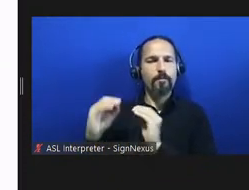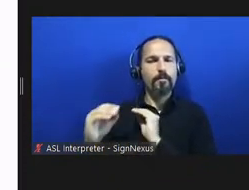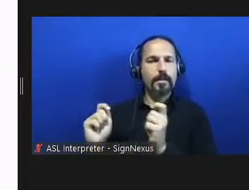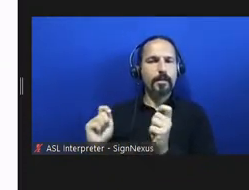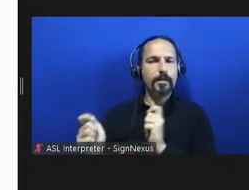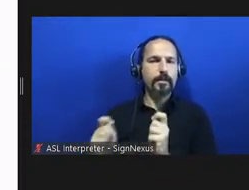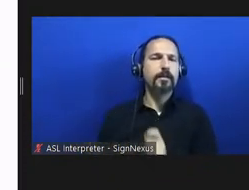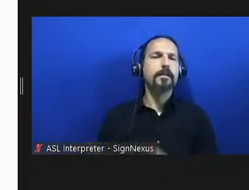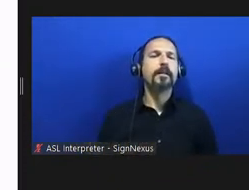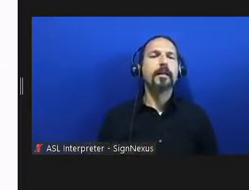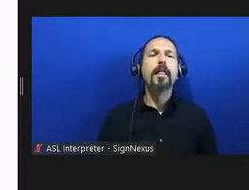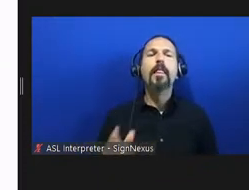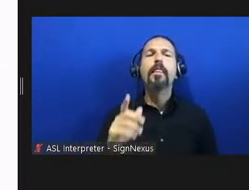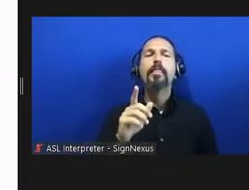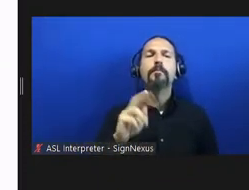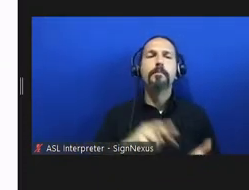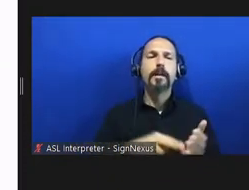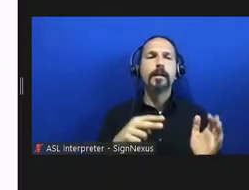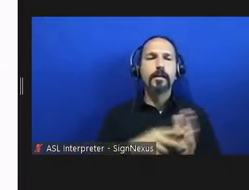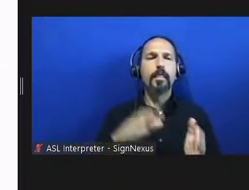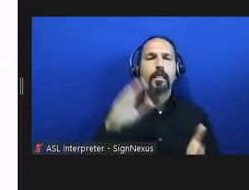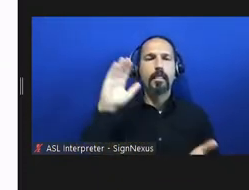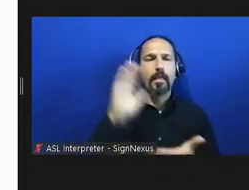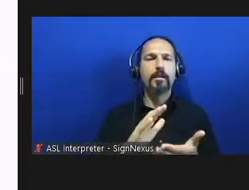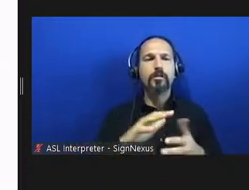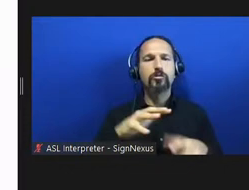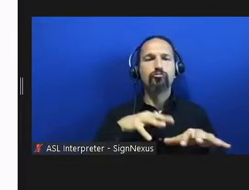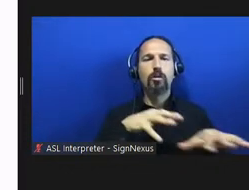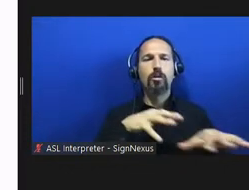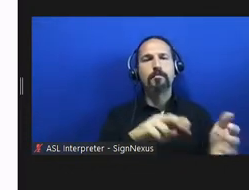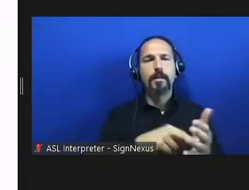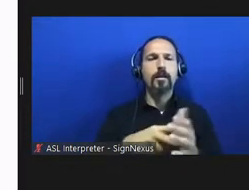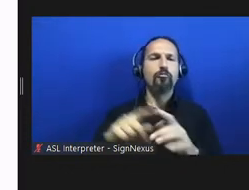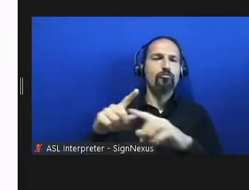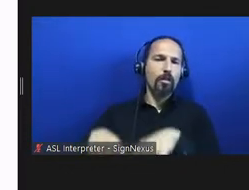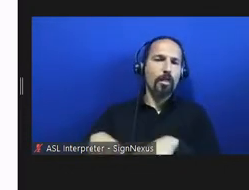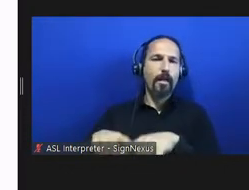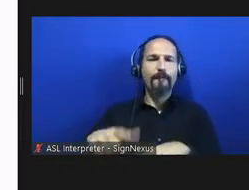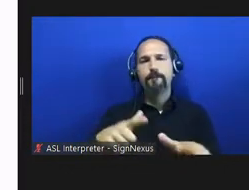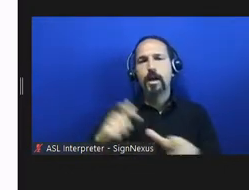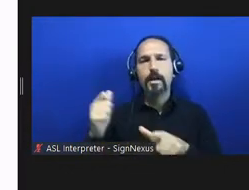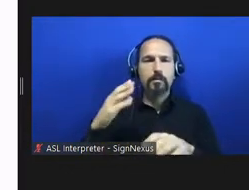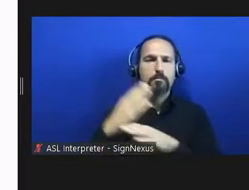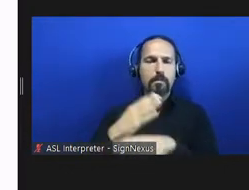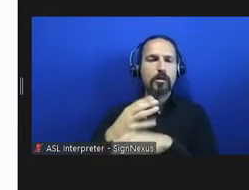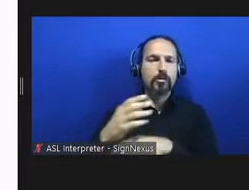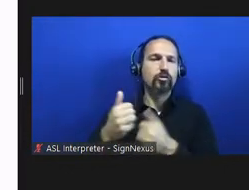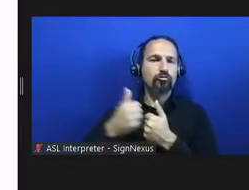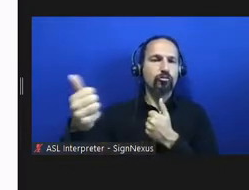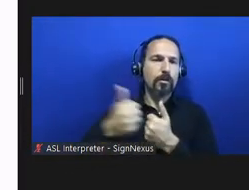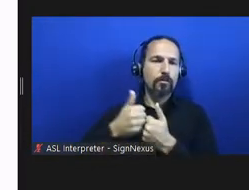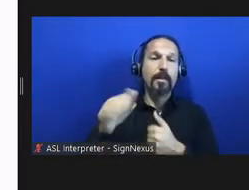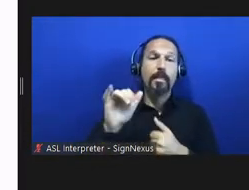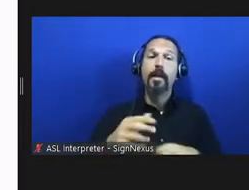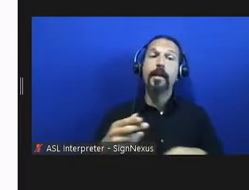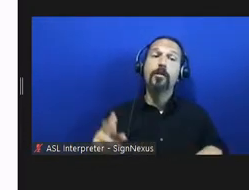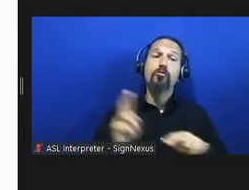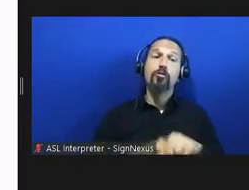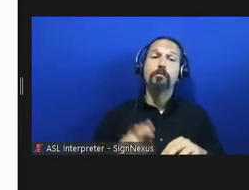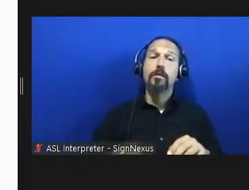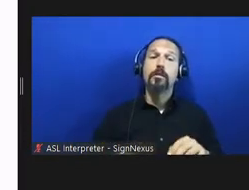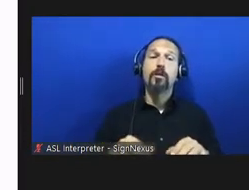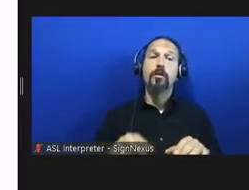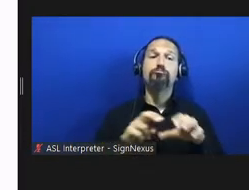beneficial effects reduced roadway congestion would result in reliable faster bus trips there is an increase in transit